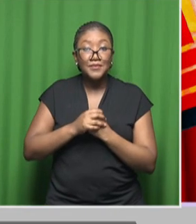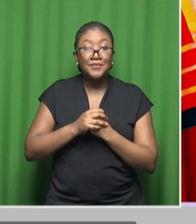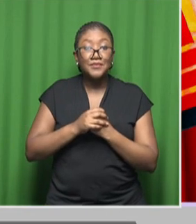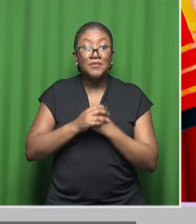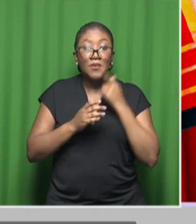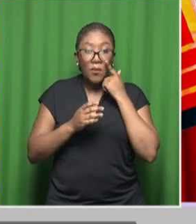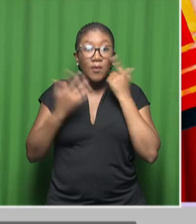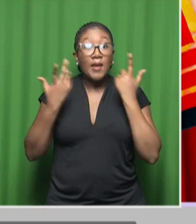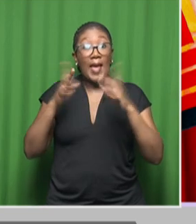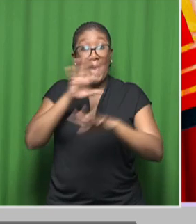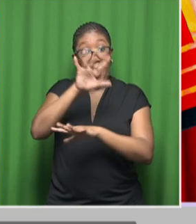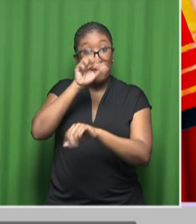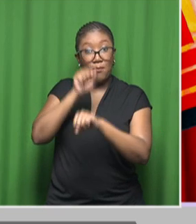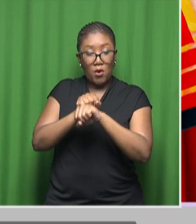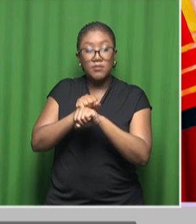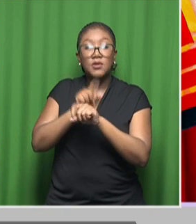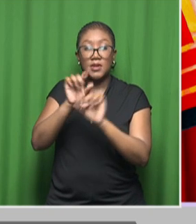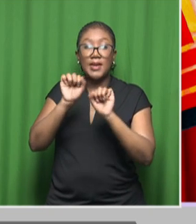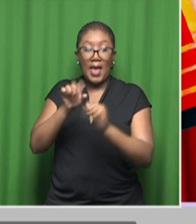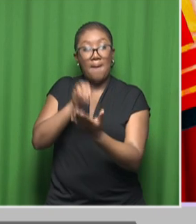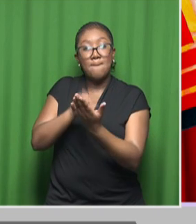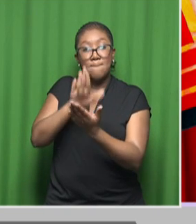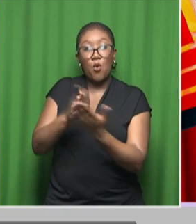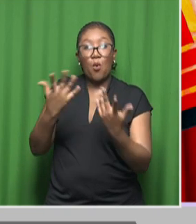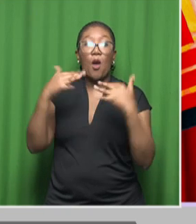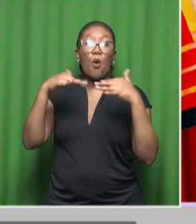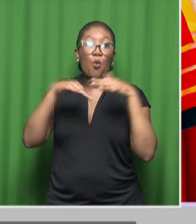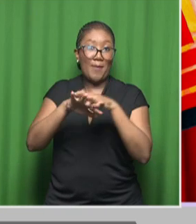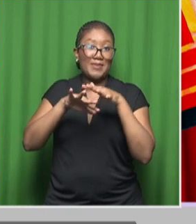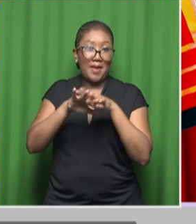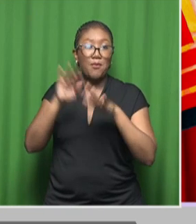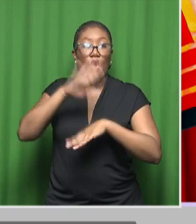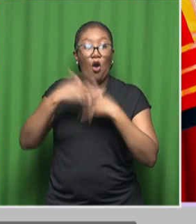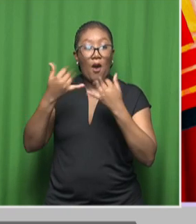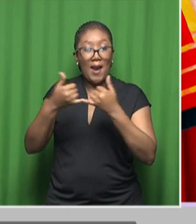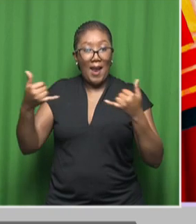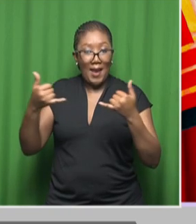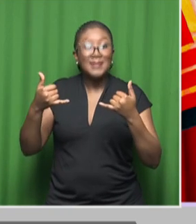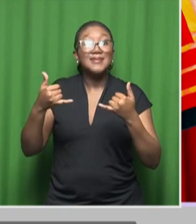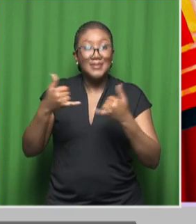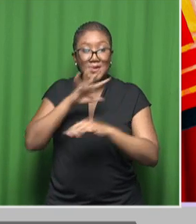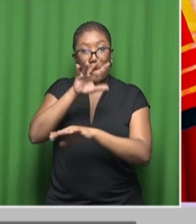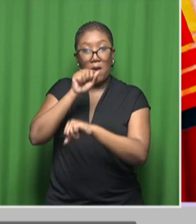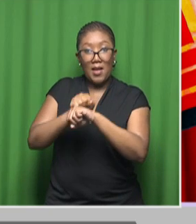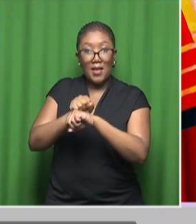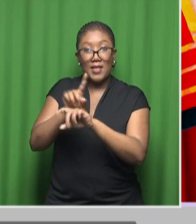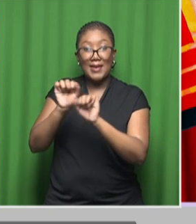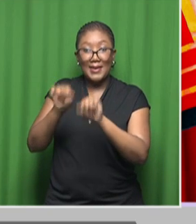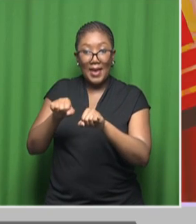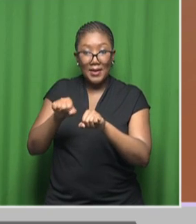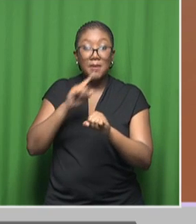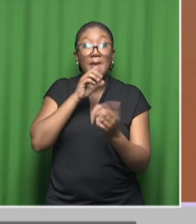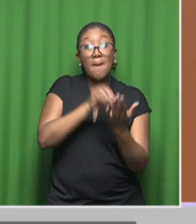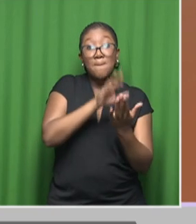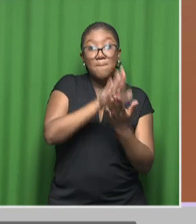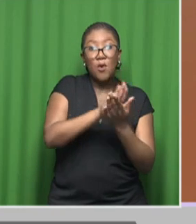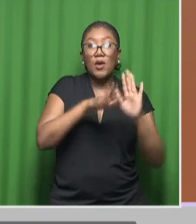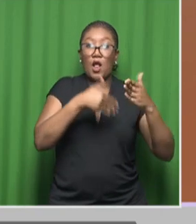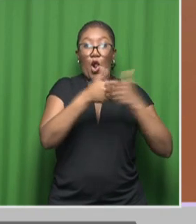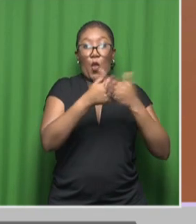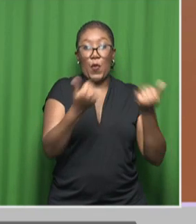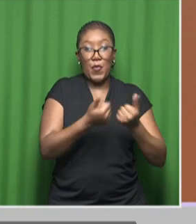appointments can be done on our website. Okay. So you can do appointments. Unfortunately, the bookings have been closed, but you